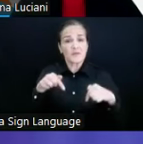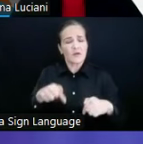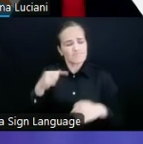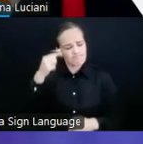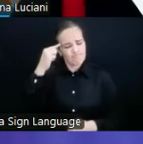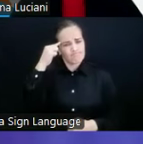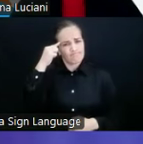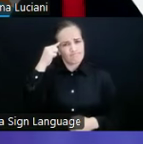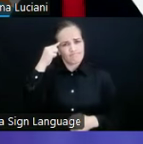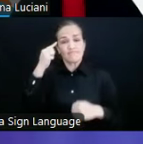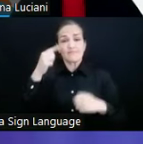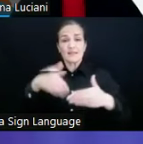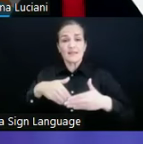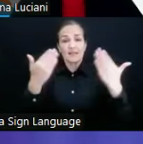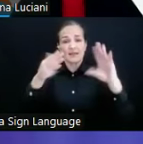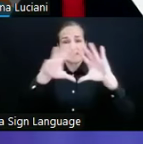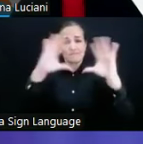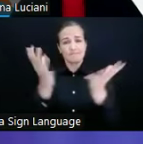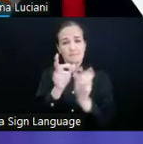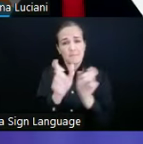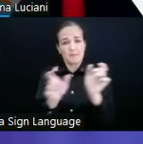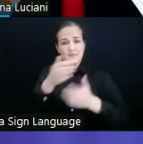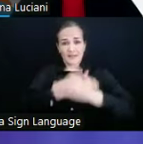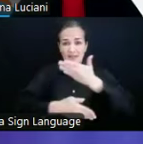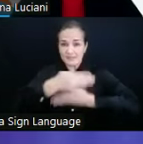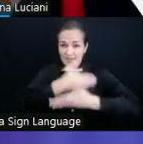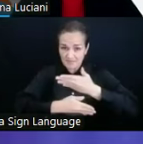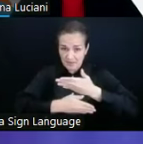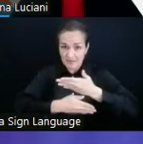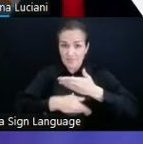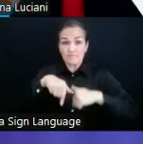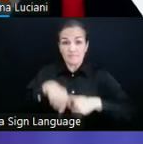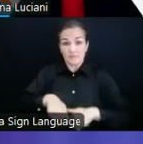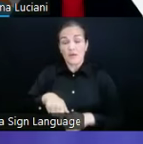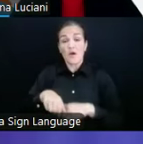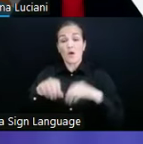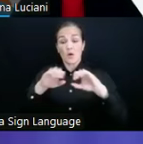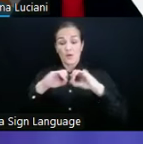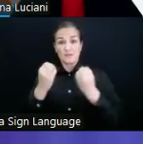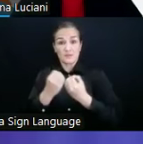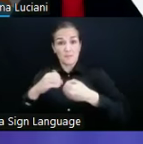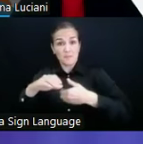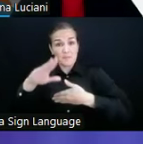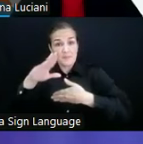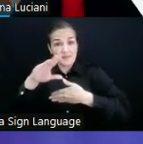We're commemorating the International Day of People with Disabilities. The